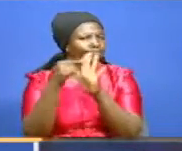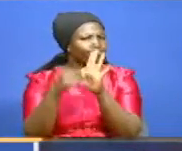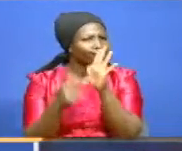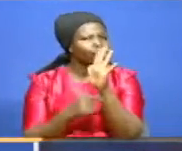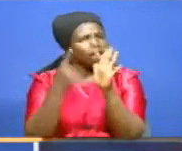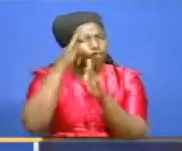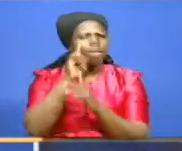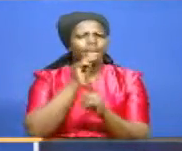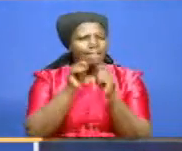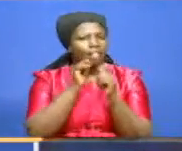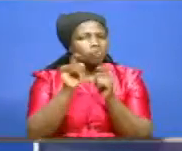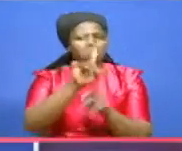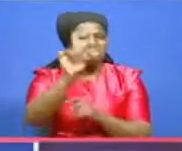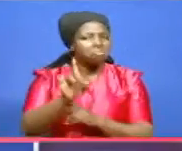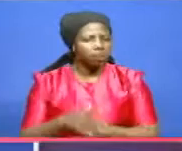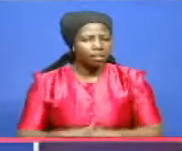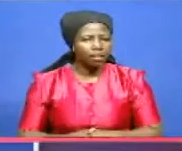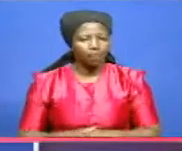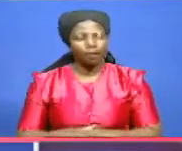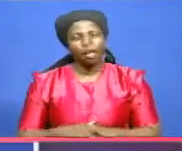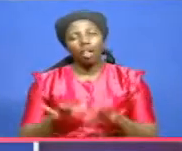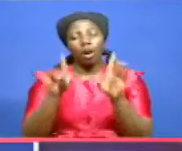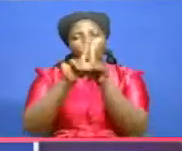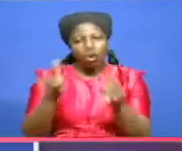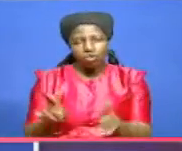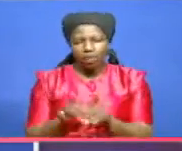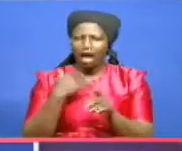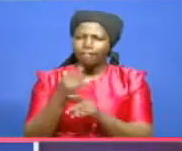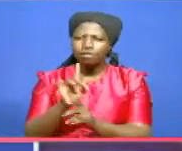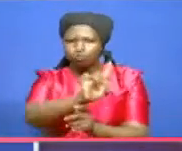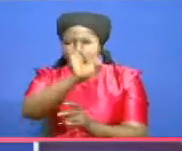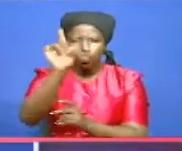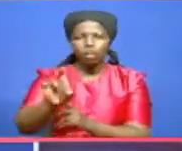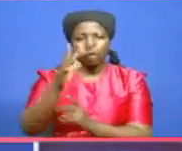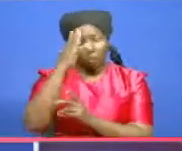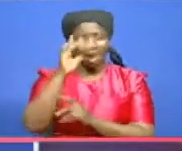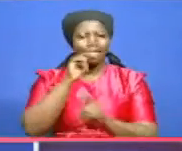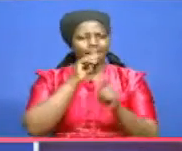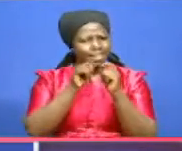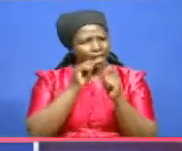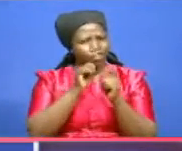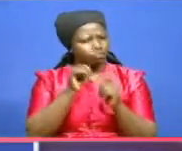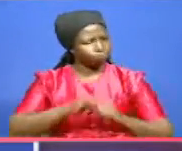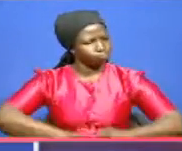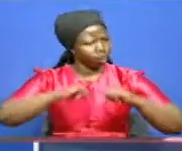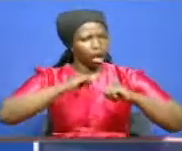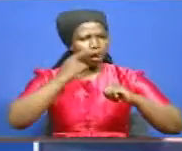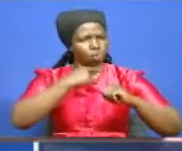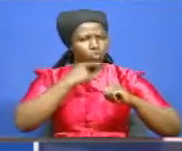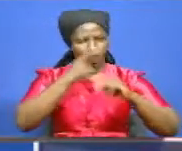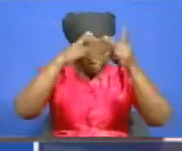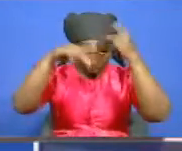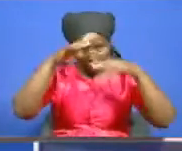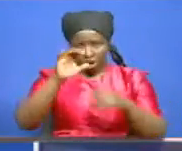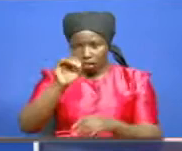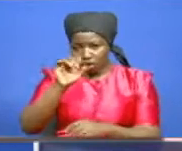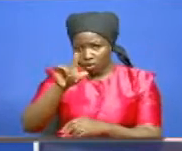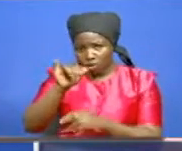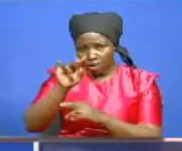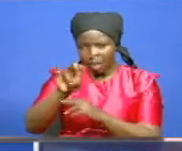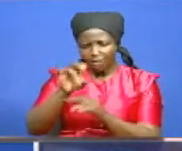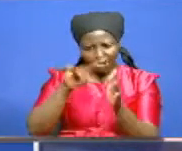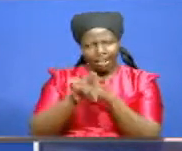interview? They have also questioned why the interviews are being chaired by Professor Olive Mugenda in